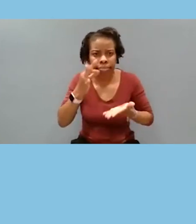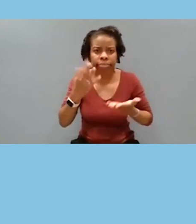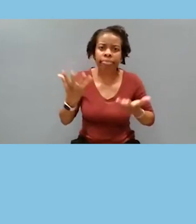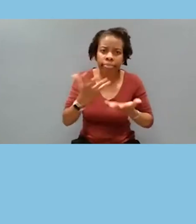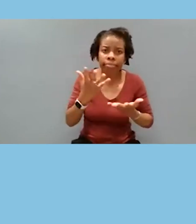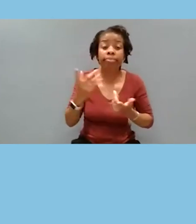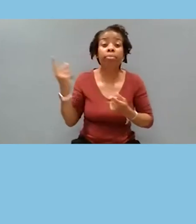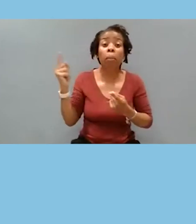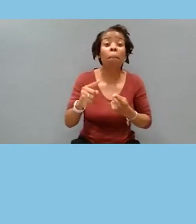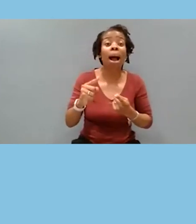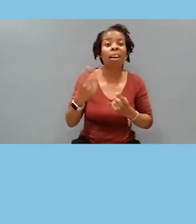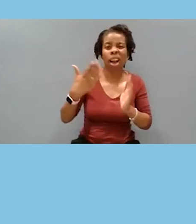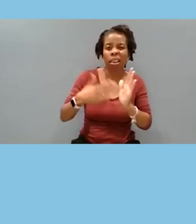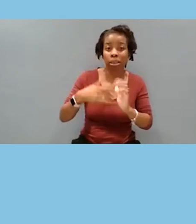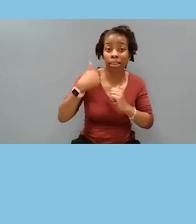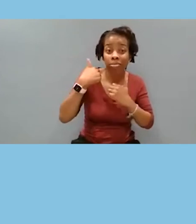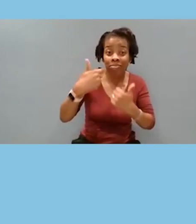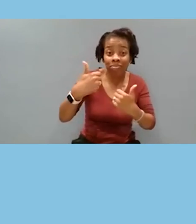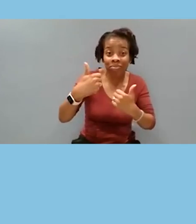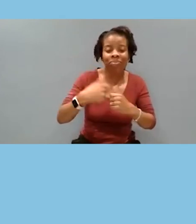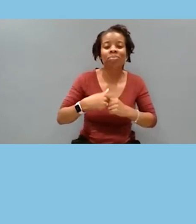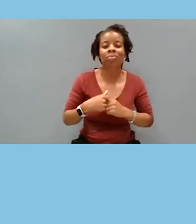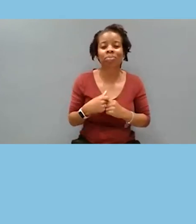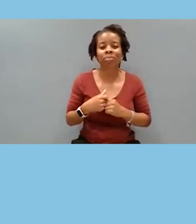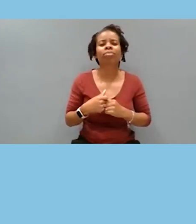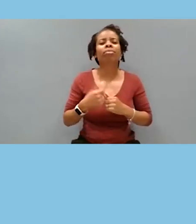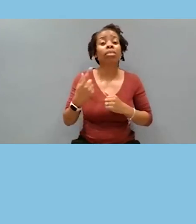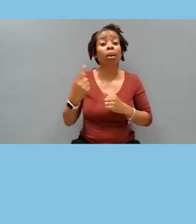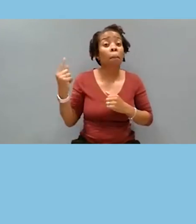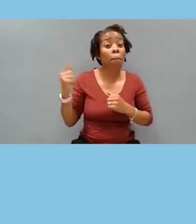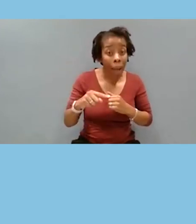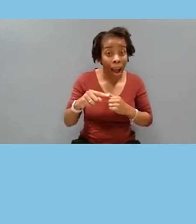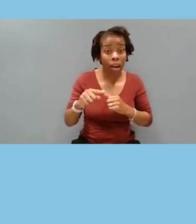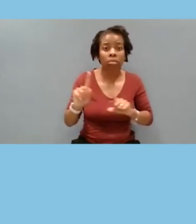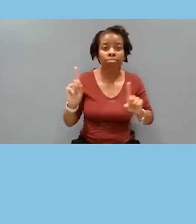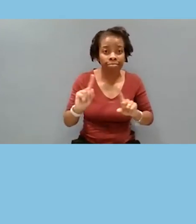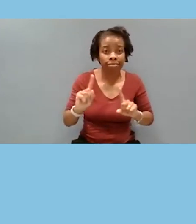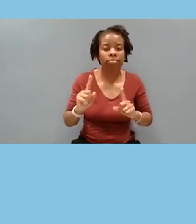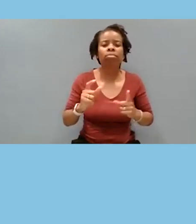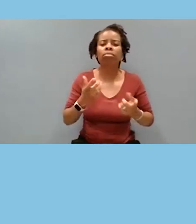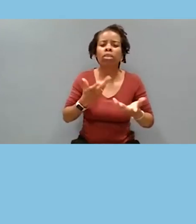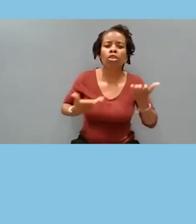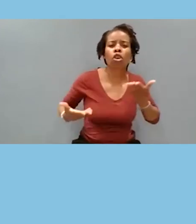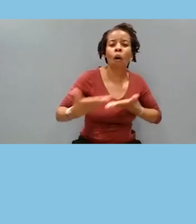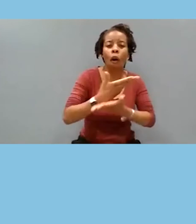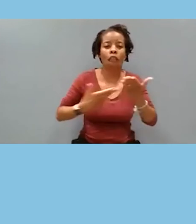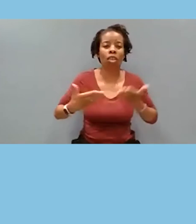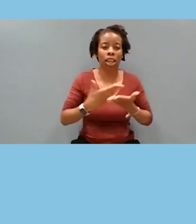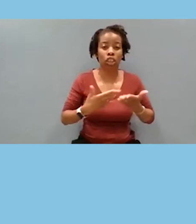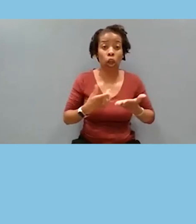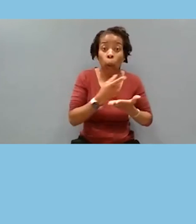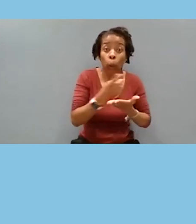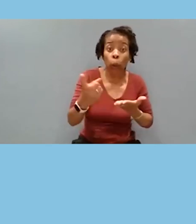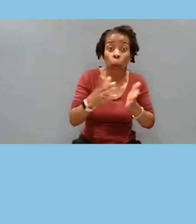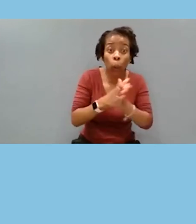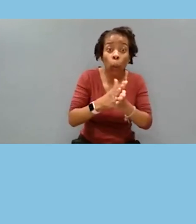back and join us in just 5 minutes when we'll come back for a conversation. You're really welcome to come and participate